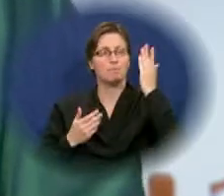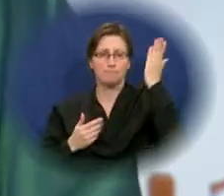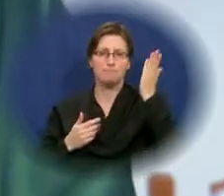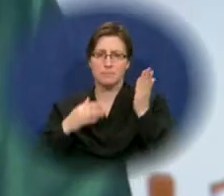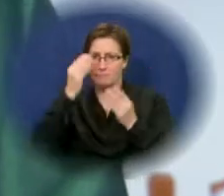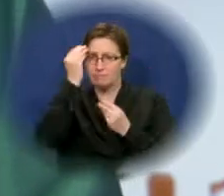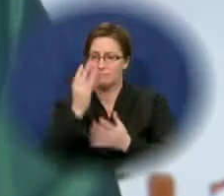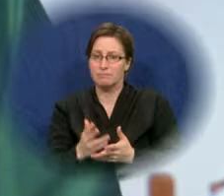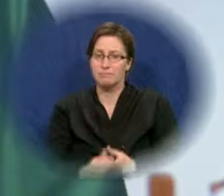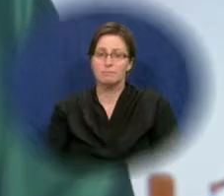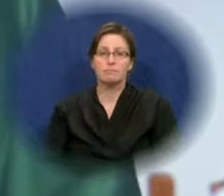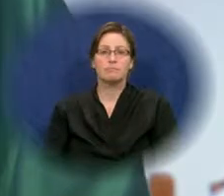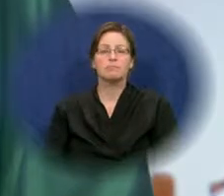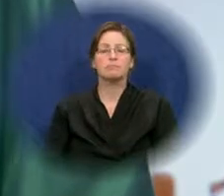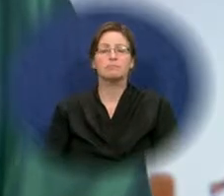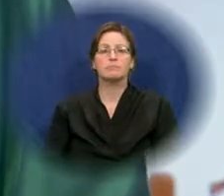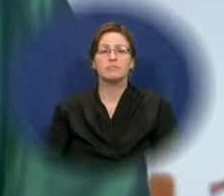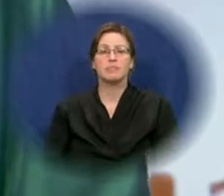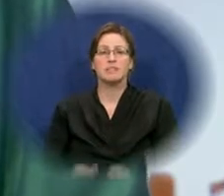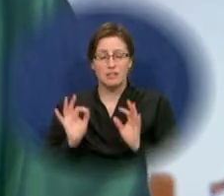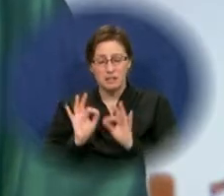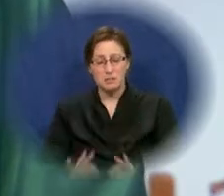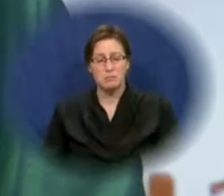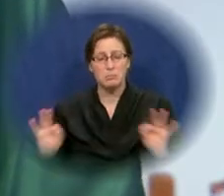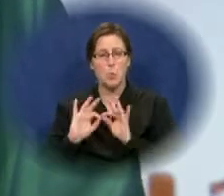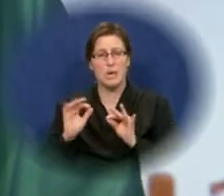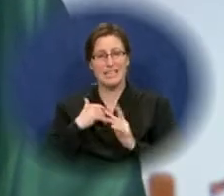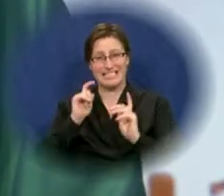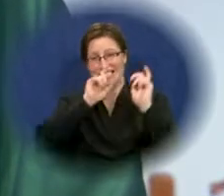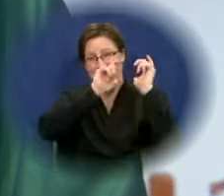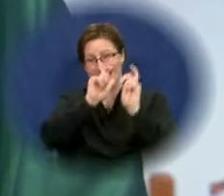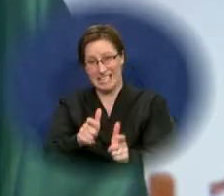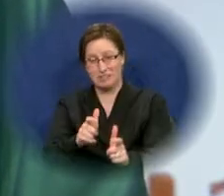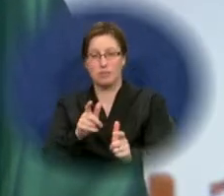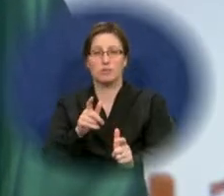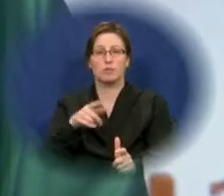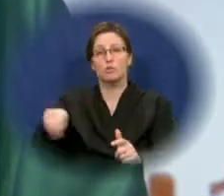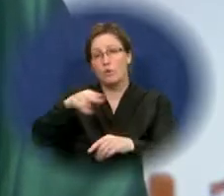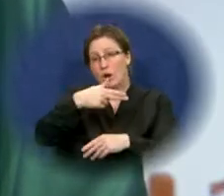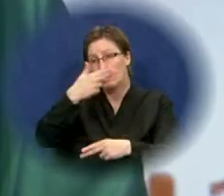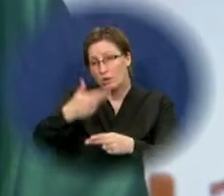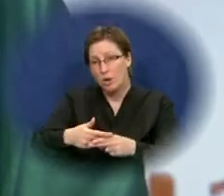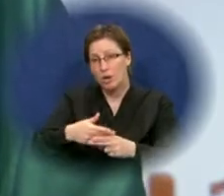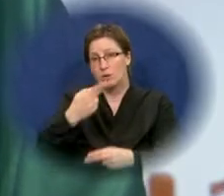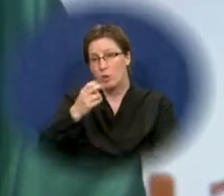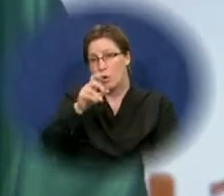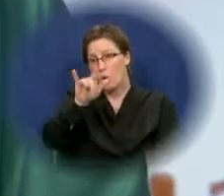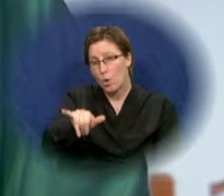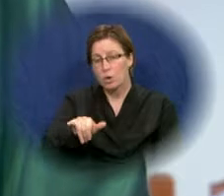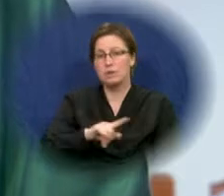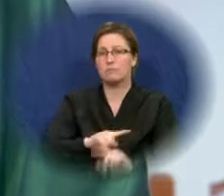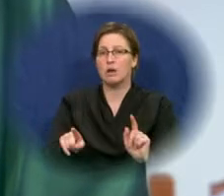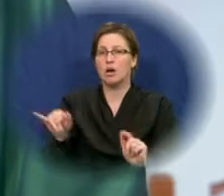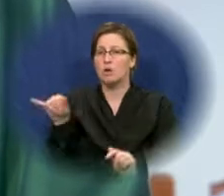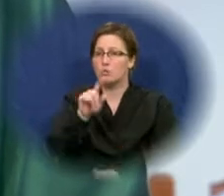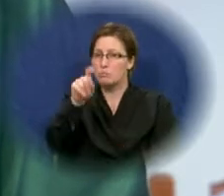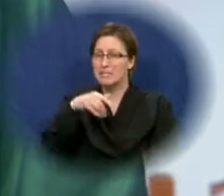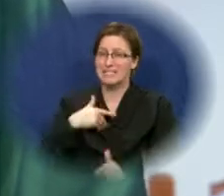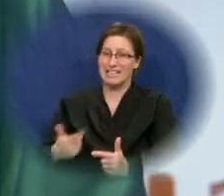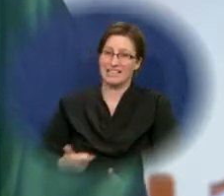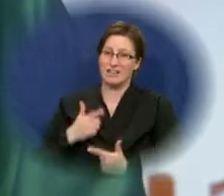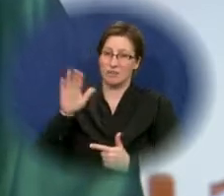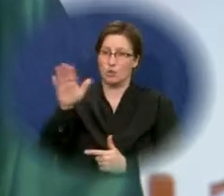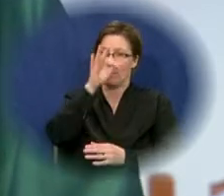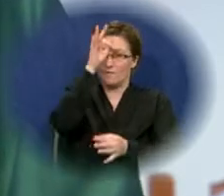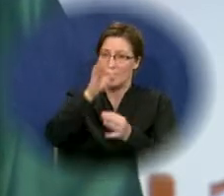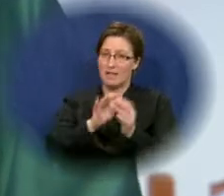one of those great gifts that all of us, in the midst of our being called to holiness, are called to be people who live the faith that we've